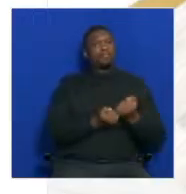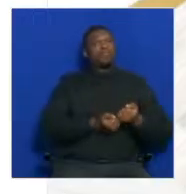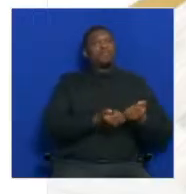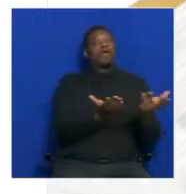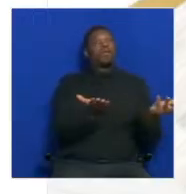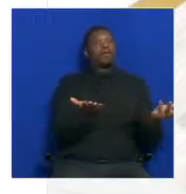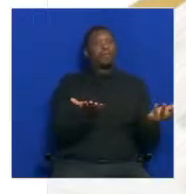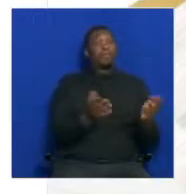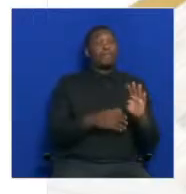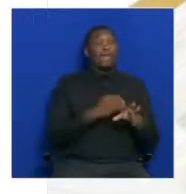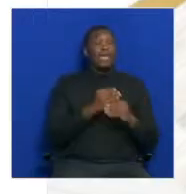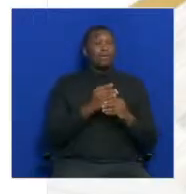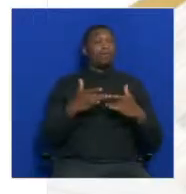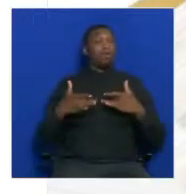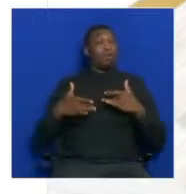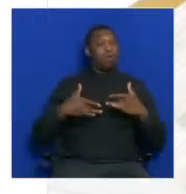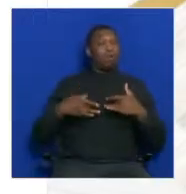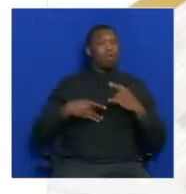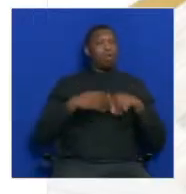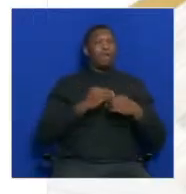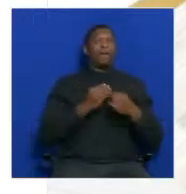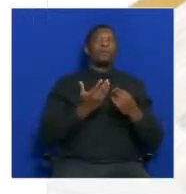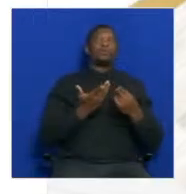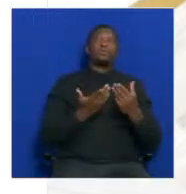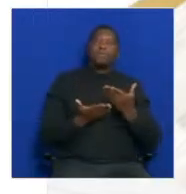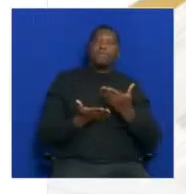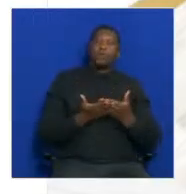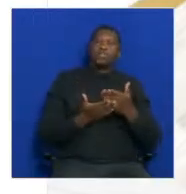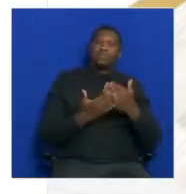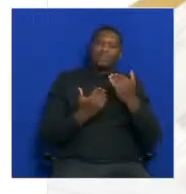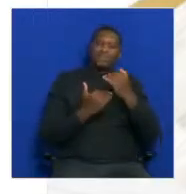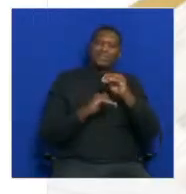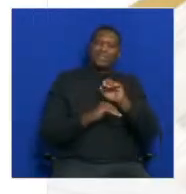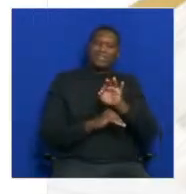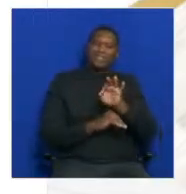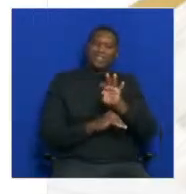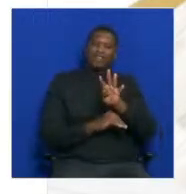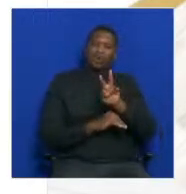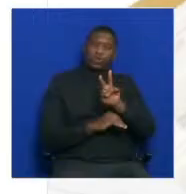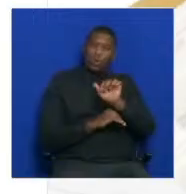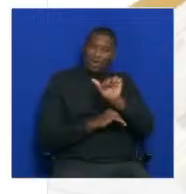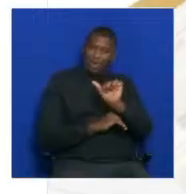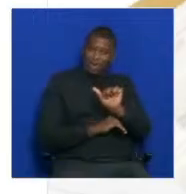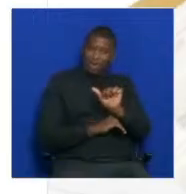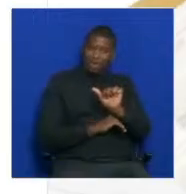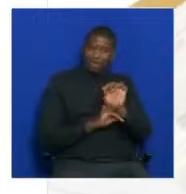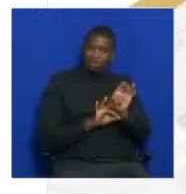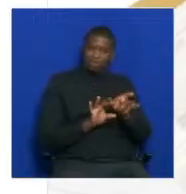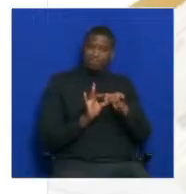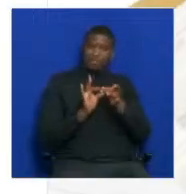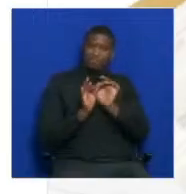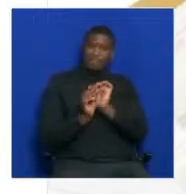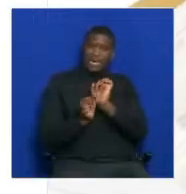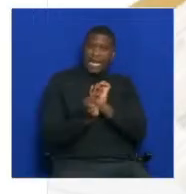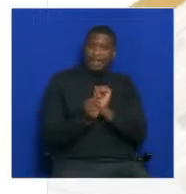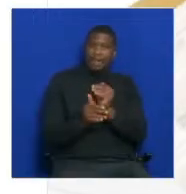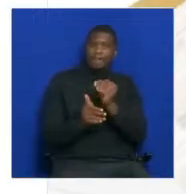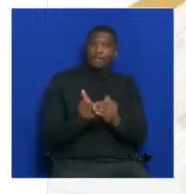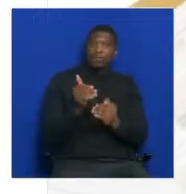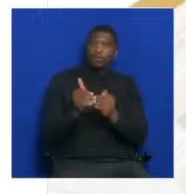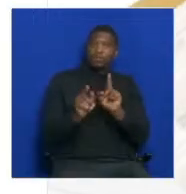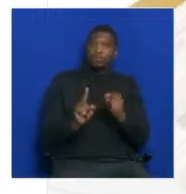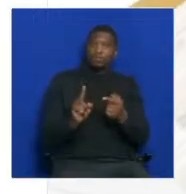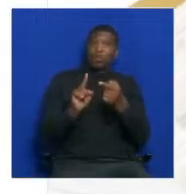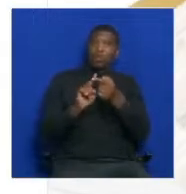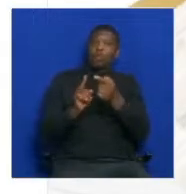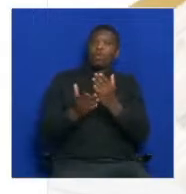possible Section 342A of the Criminal Procedure Act application to remove the matter from the court